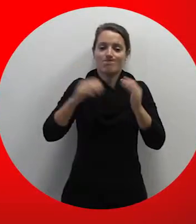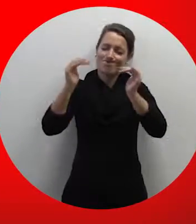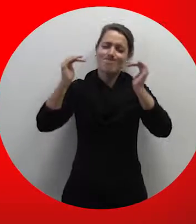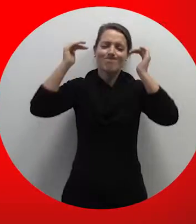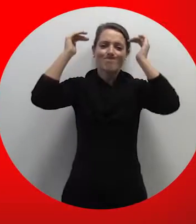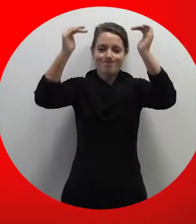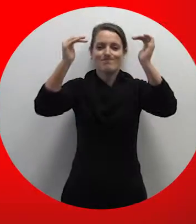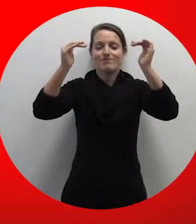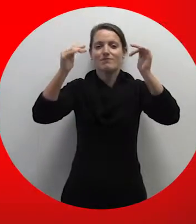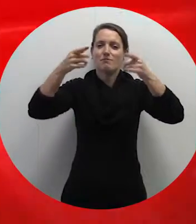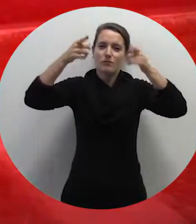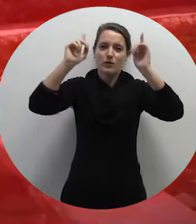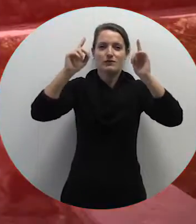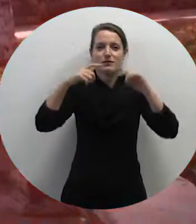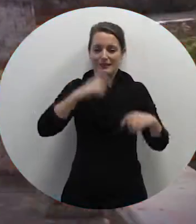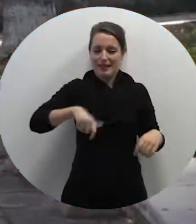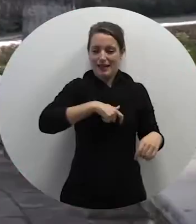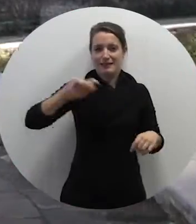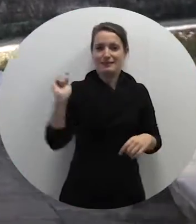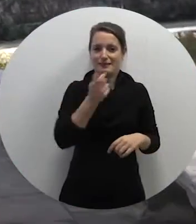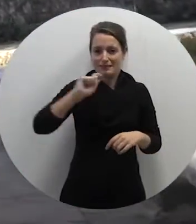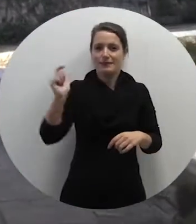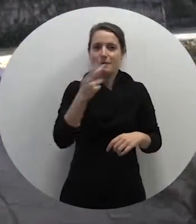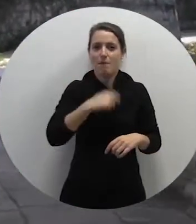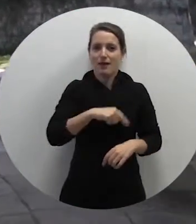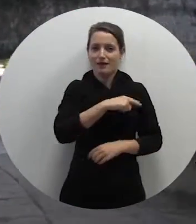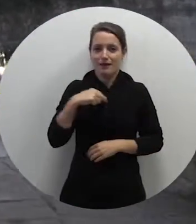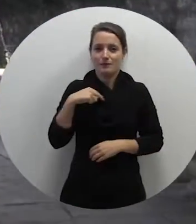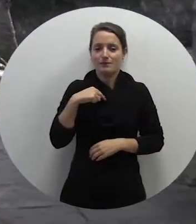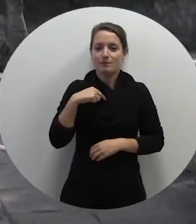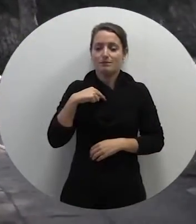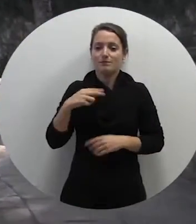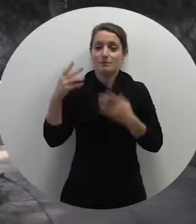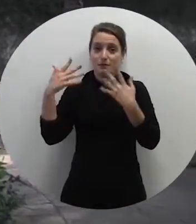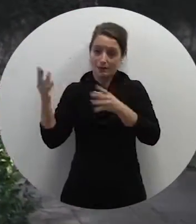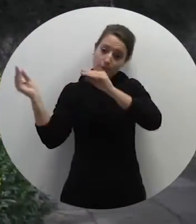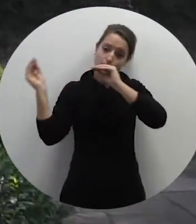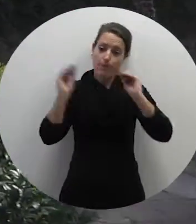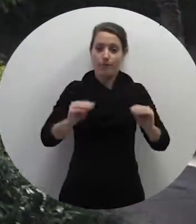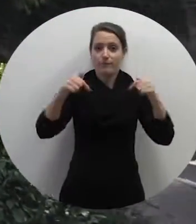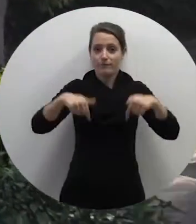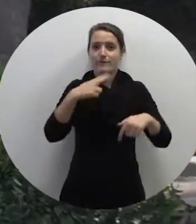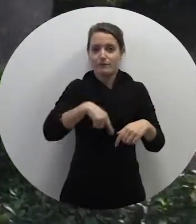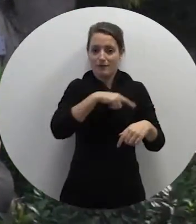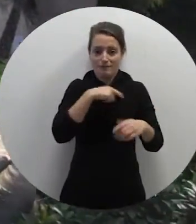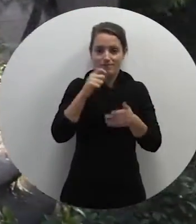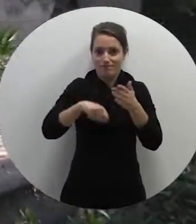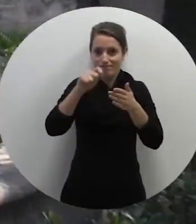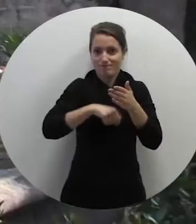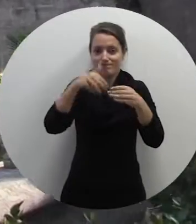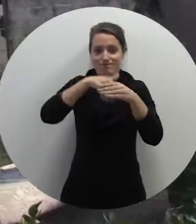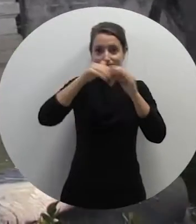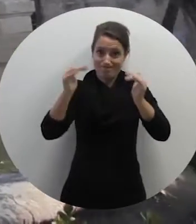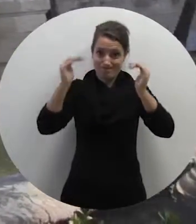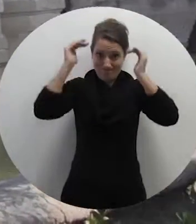1623. Most probably de Paul already had a villa in place, and when elected Grandmaster, he enlarged it to its